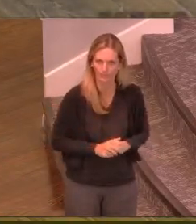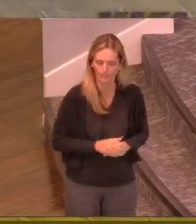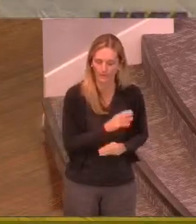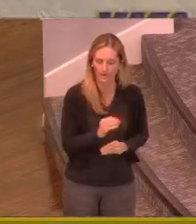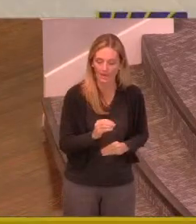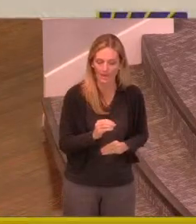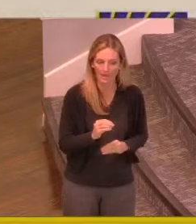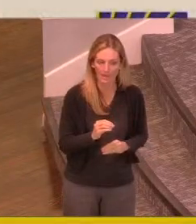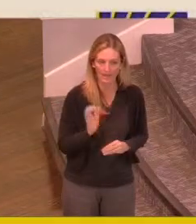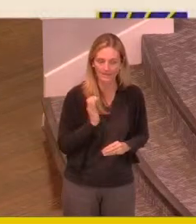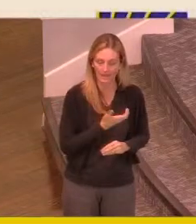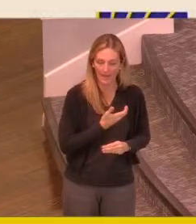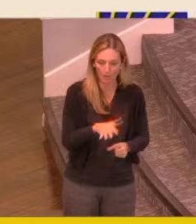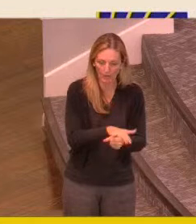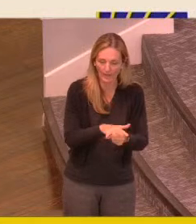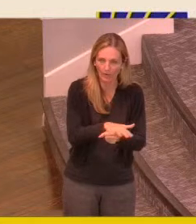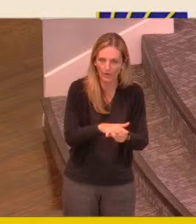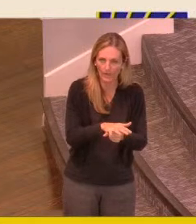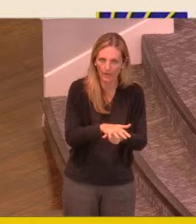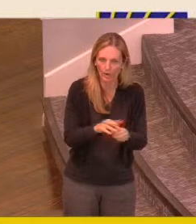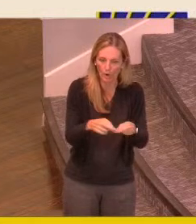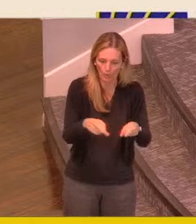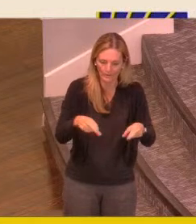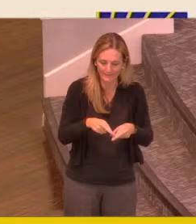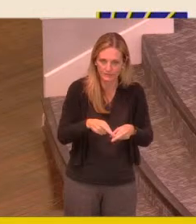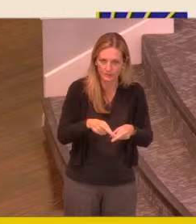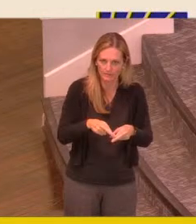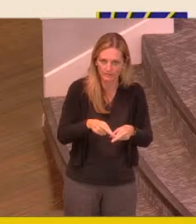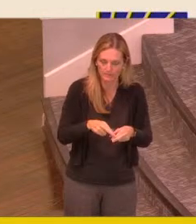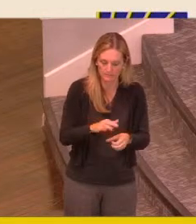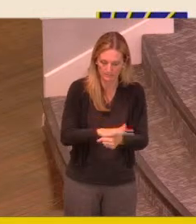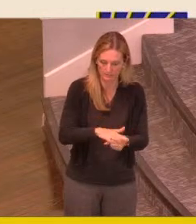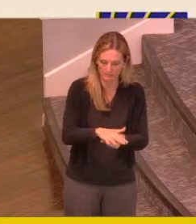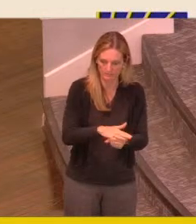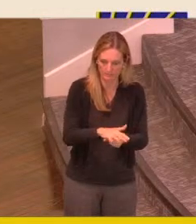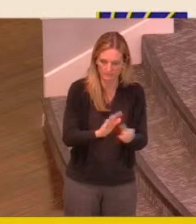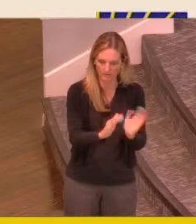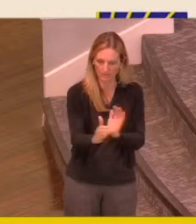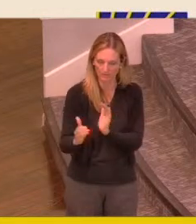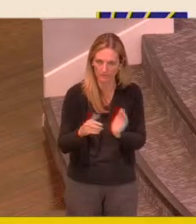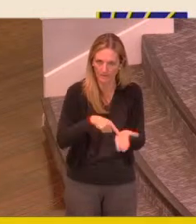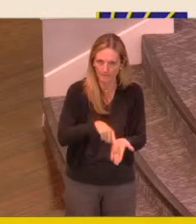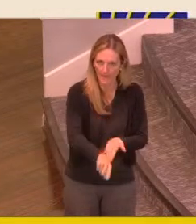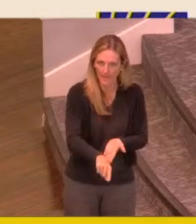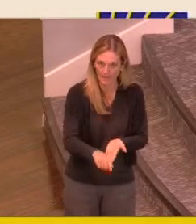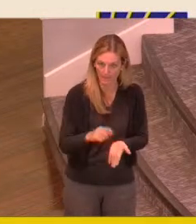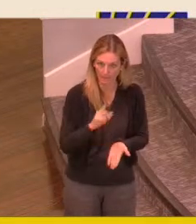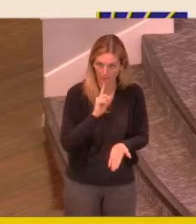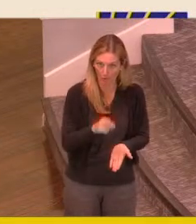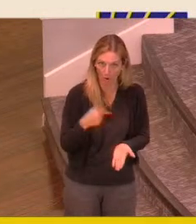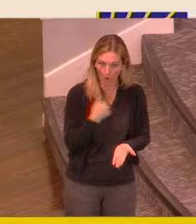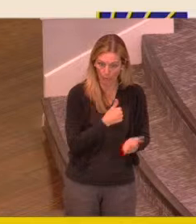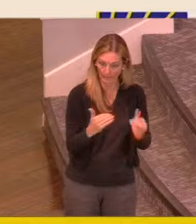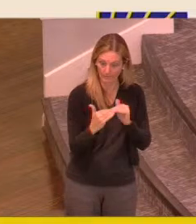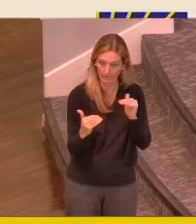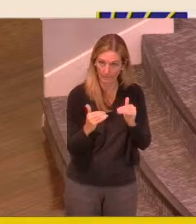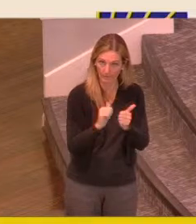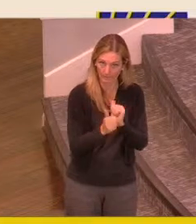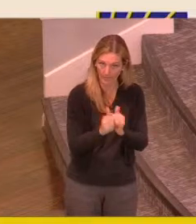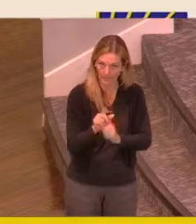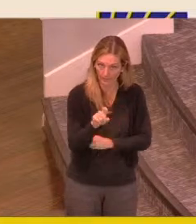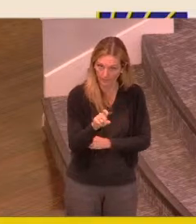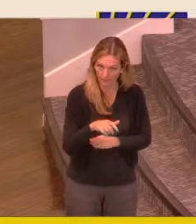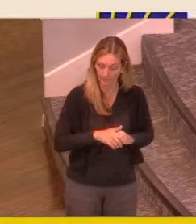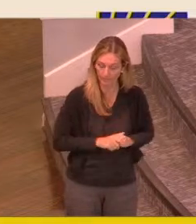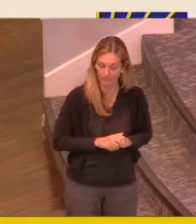and regional markets and remain competitive there. We needed to value experience. We needed to look at